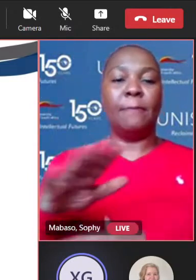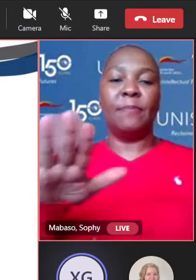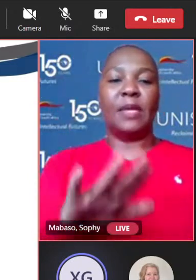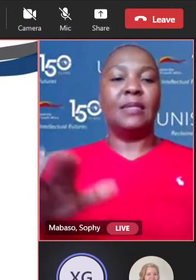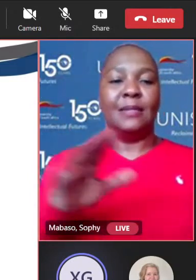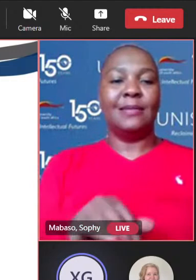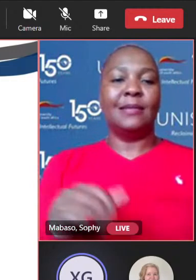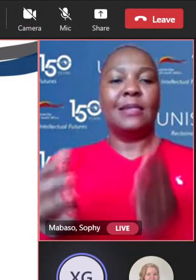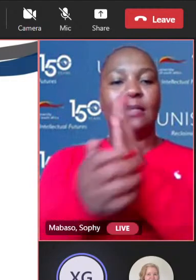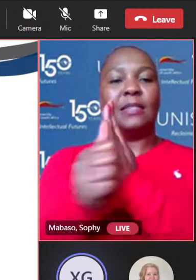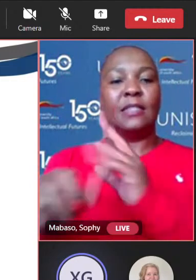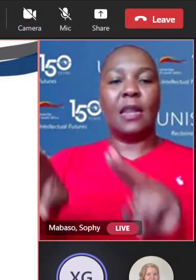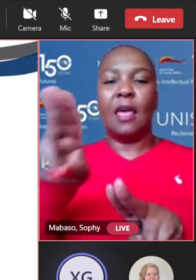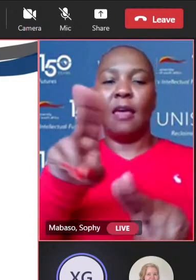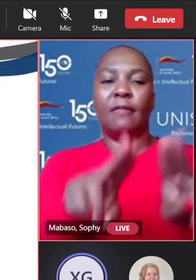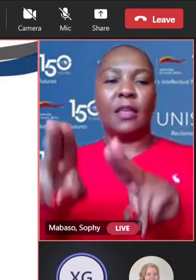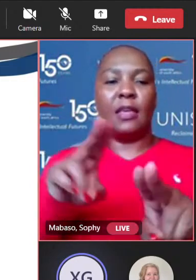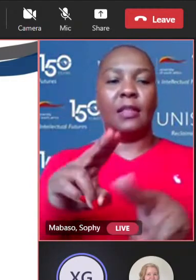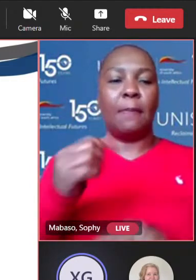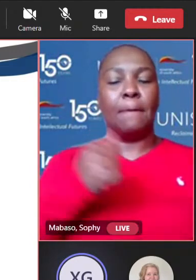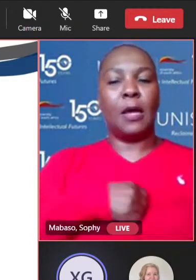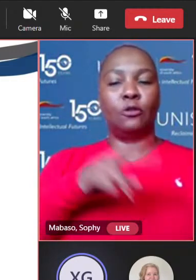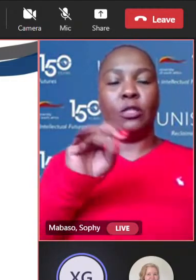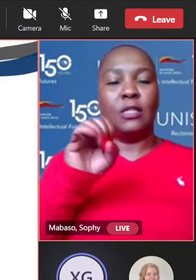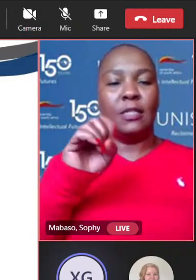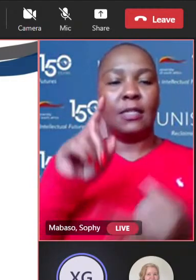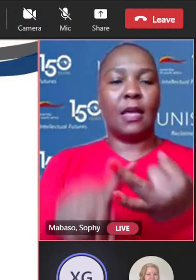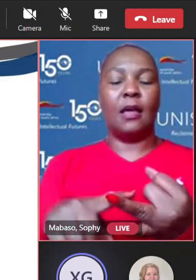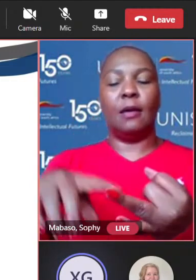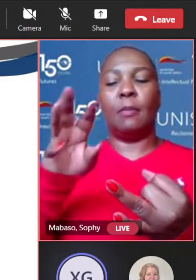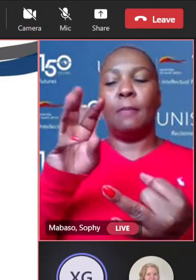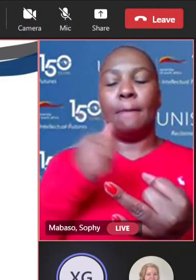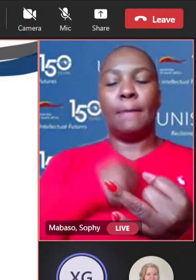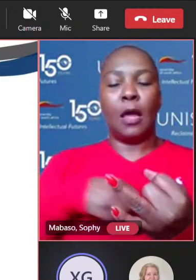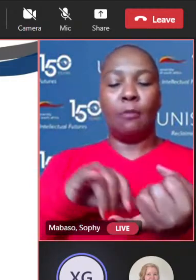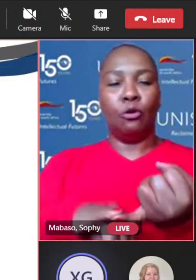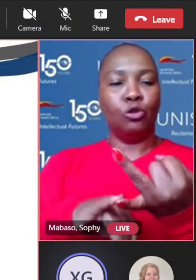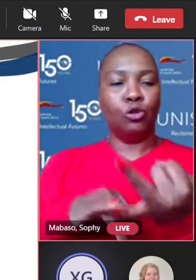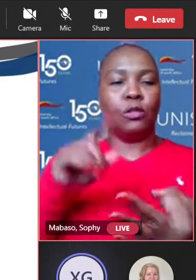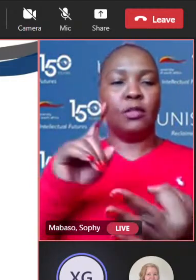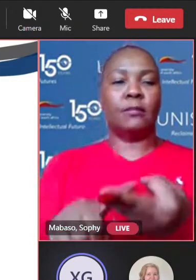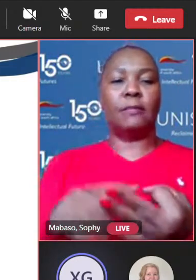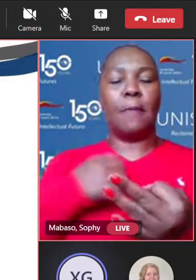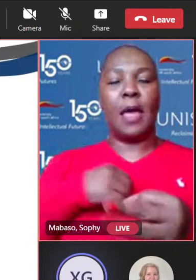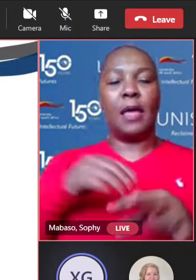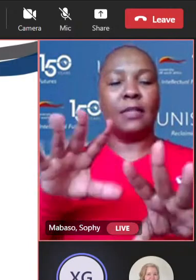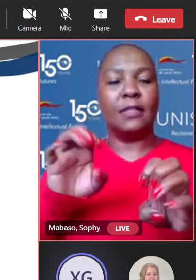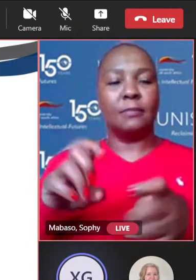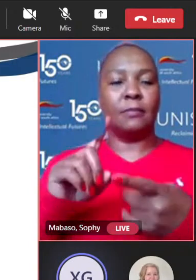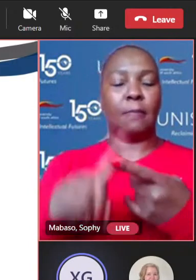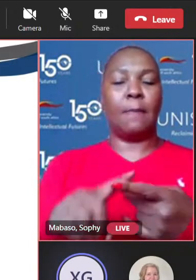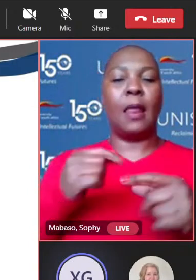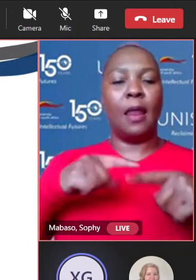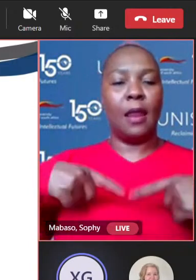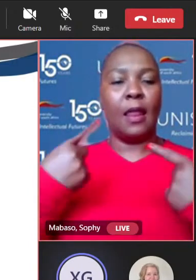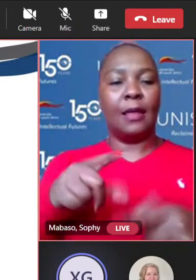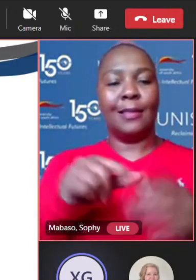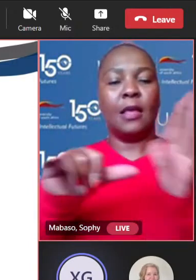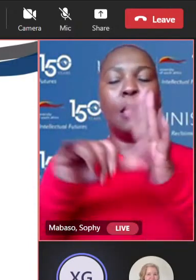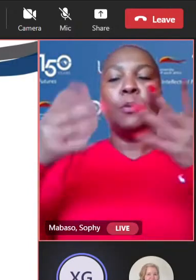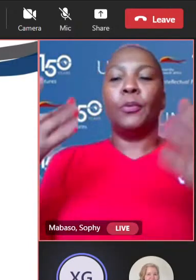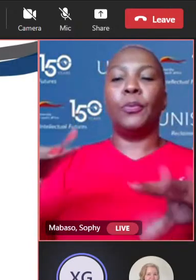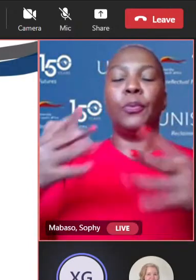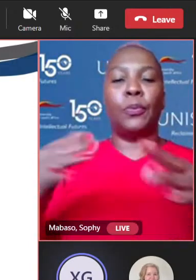navigating my Unisa, my modules, my exams, and my life. These are very important things for you to